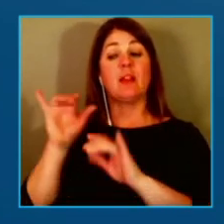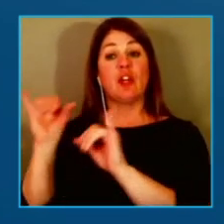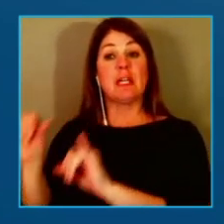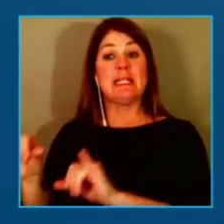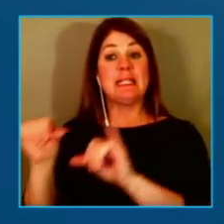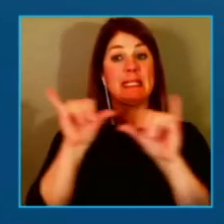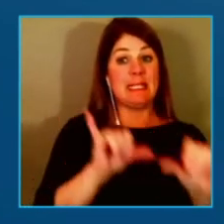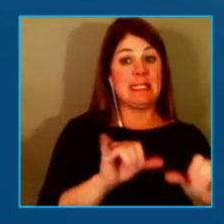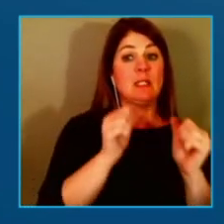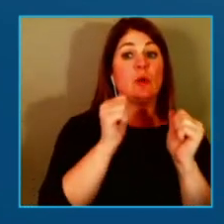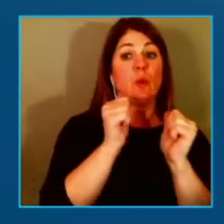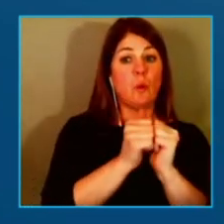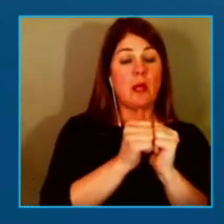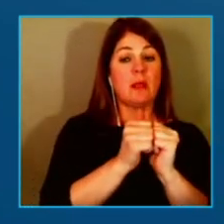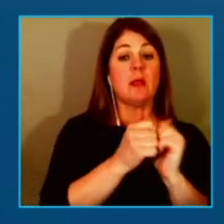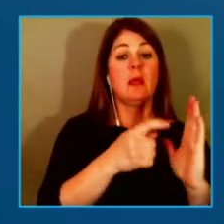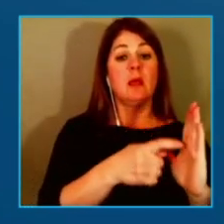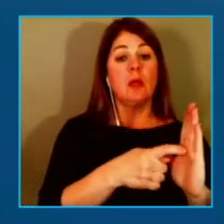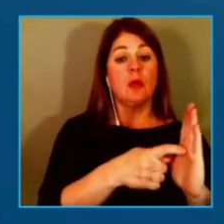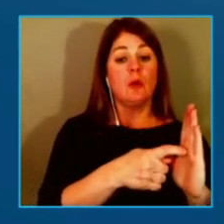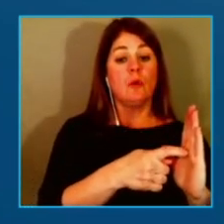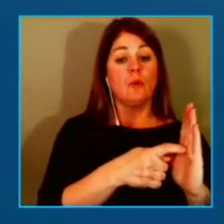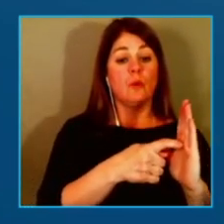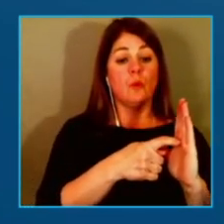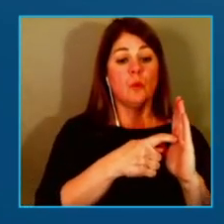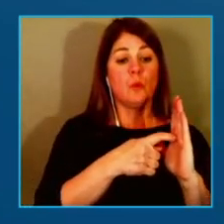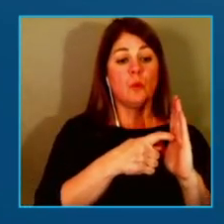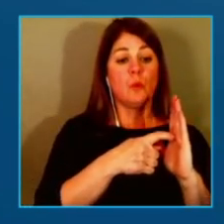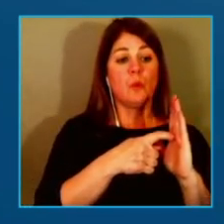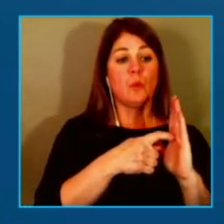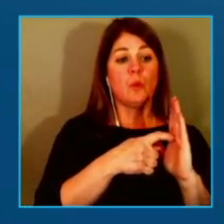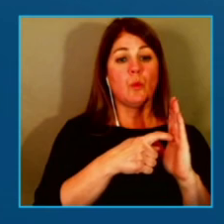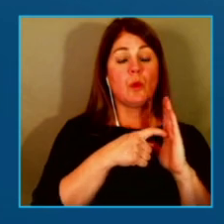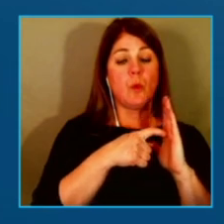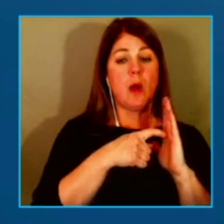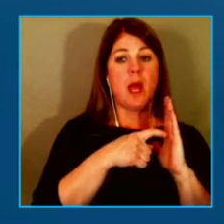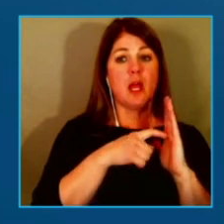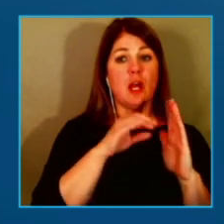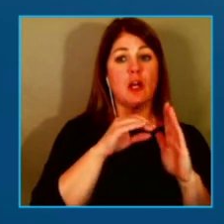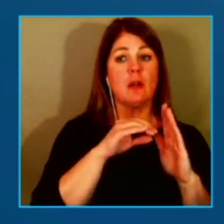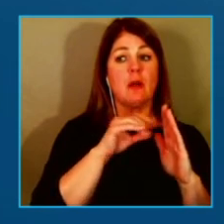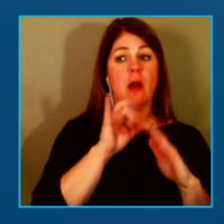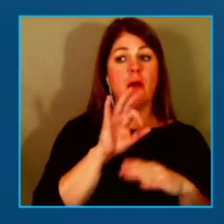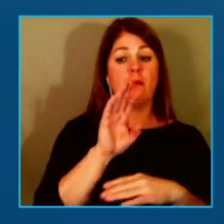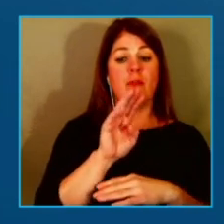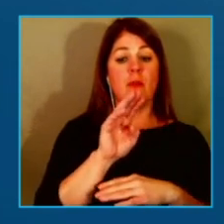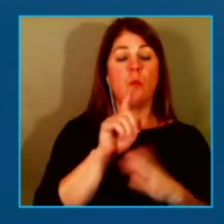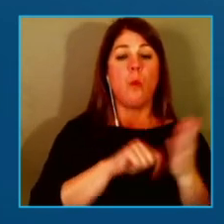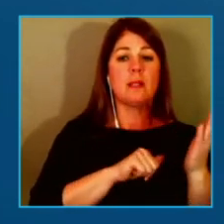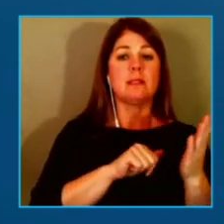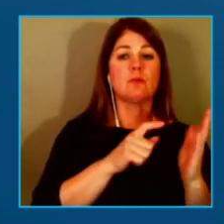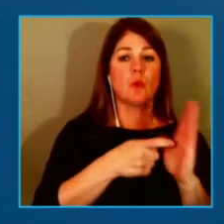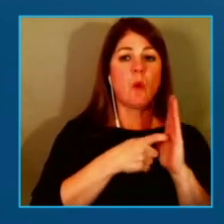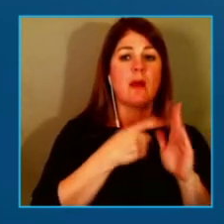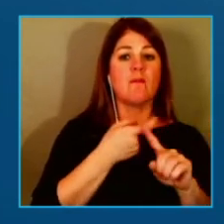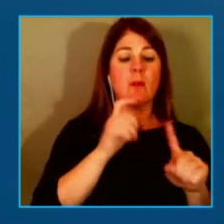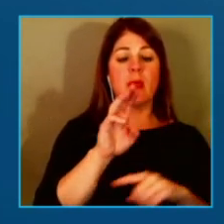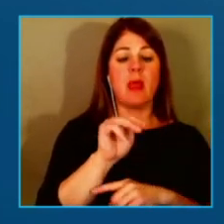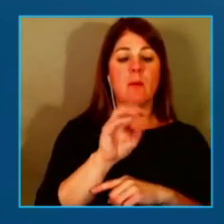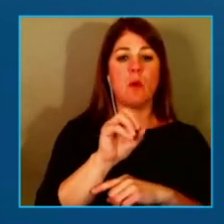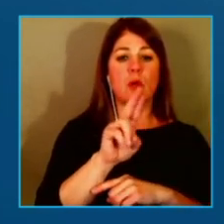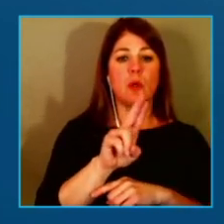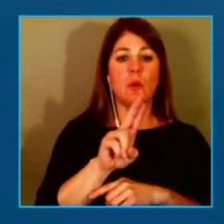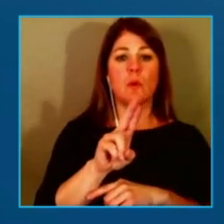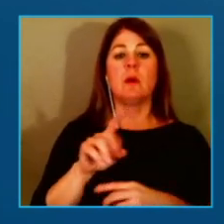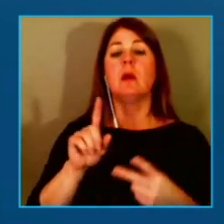required, the effect of the MOU. Mr. Icky's motion